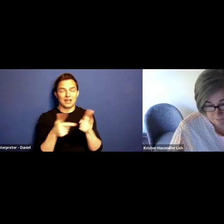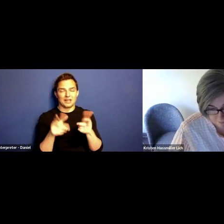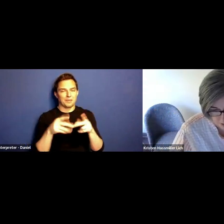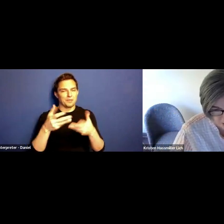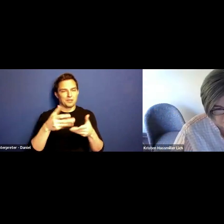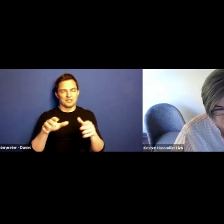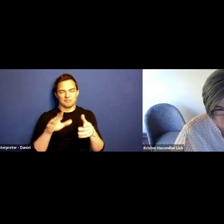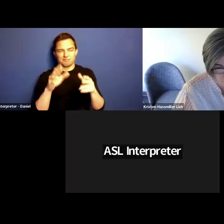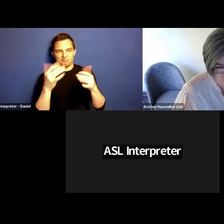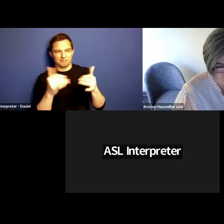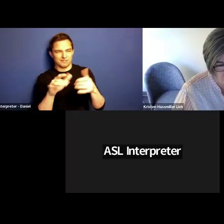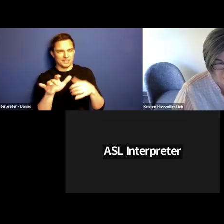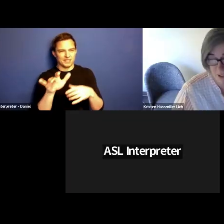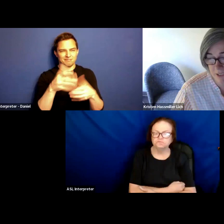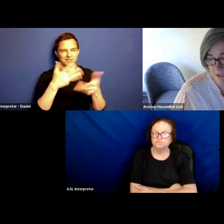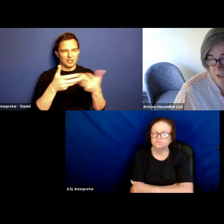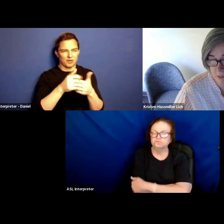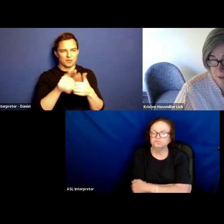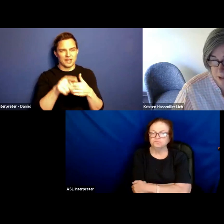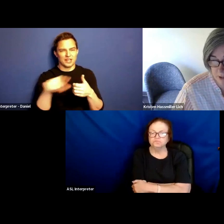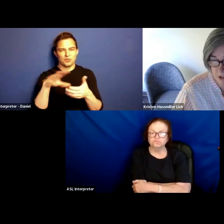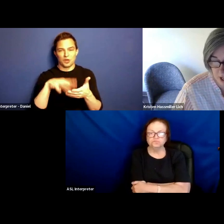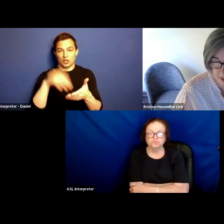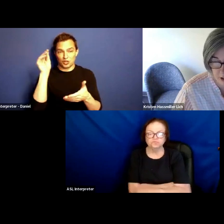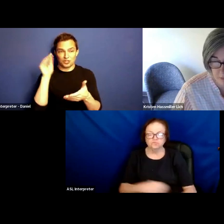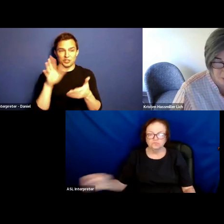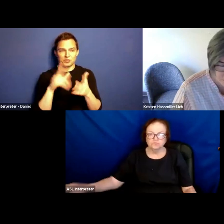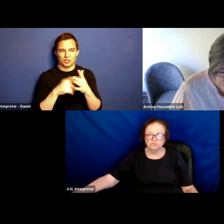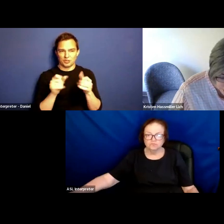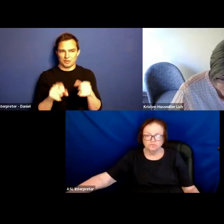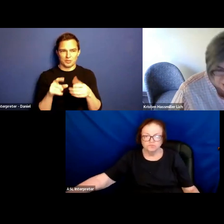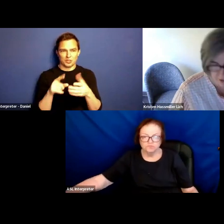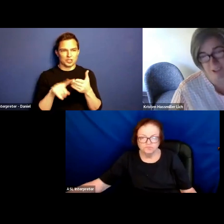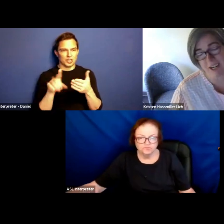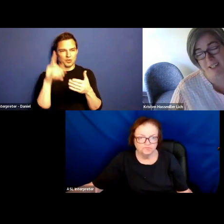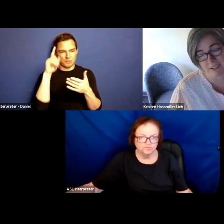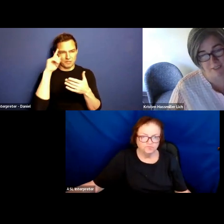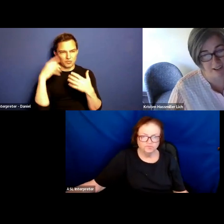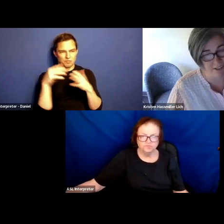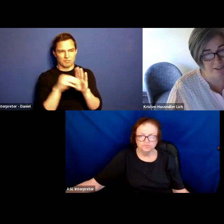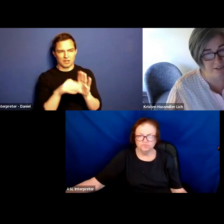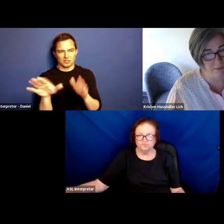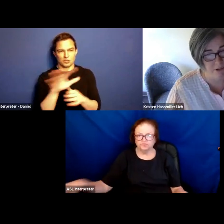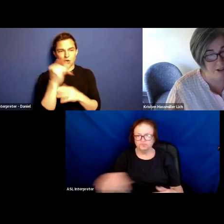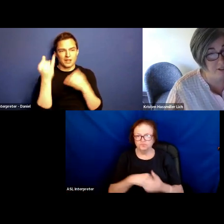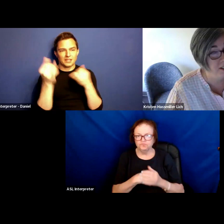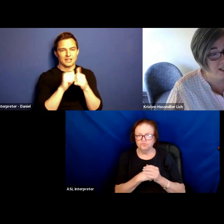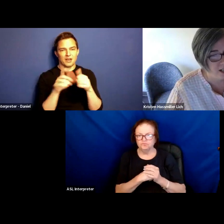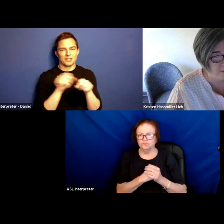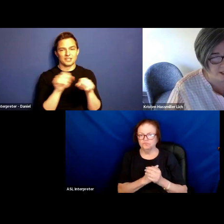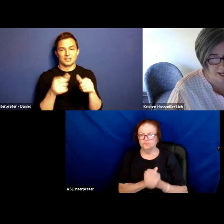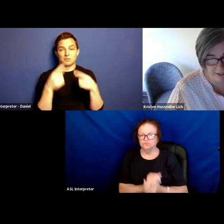it, you'll learn. You'll start to be able to check your mental models, your ideas of how the system